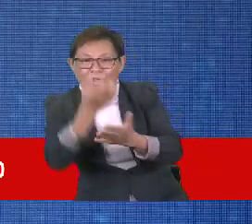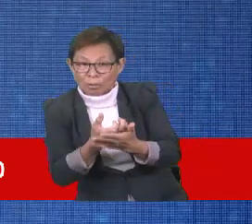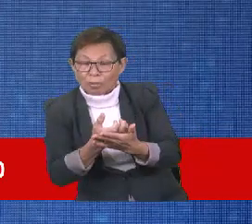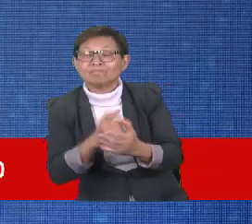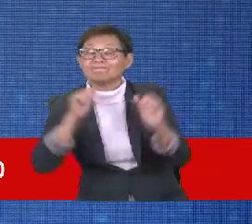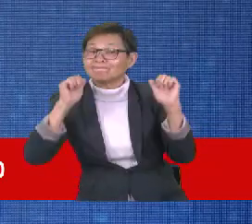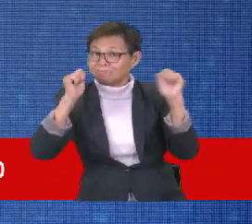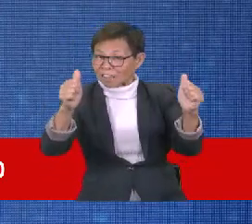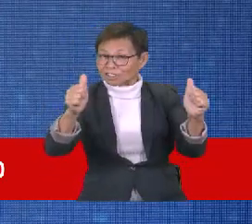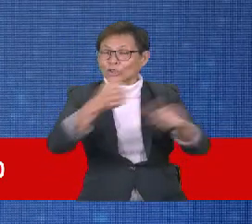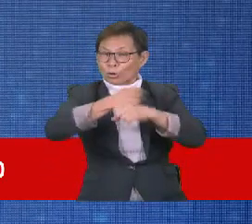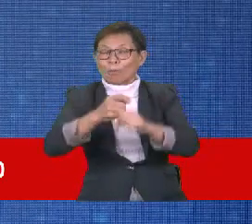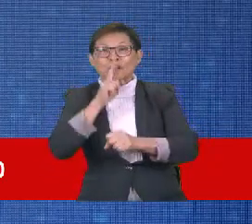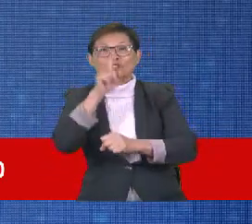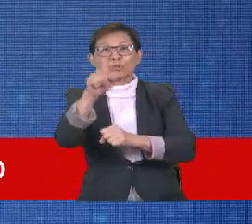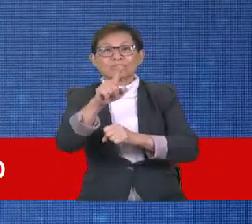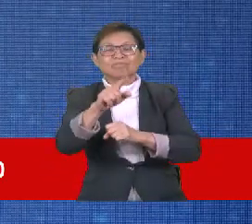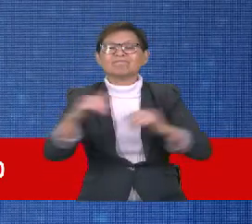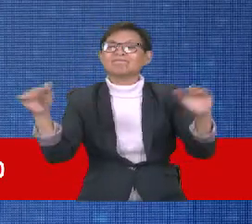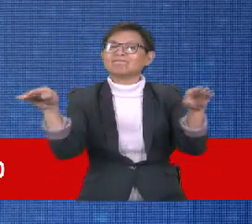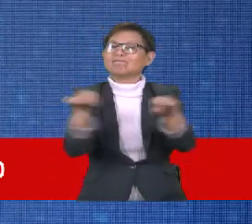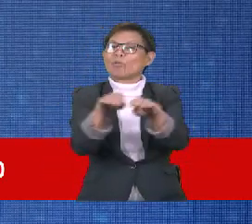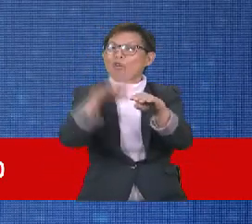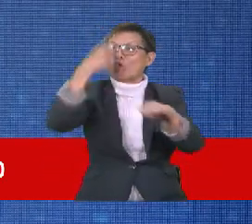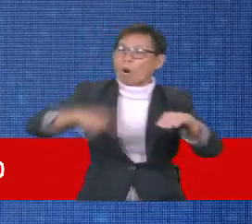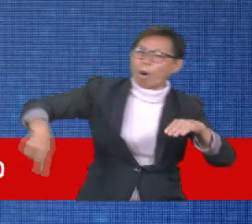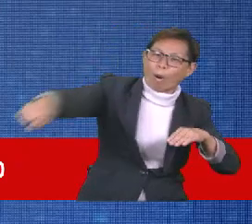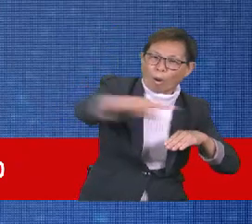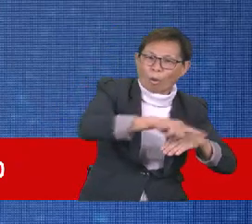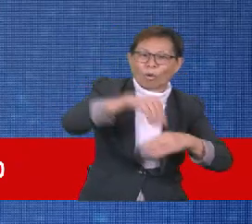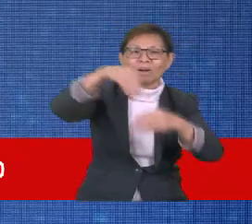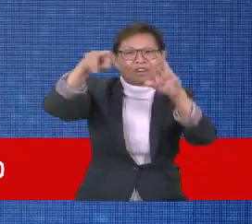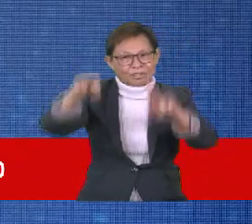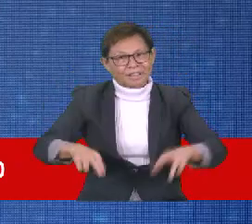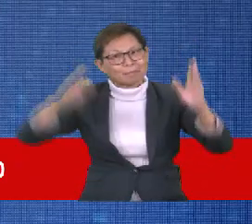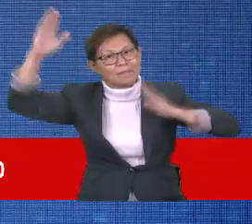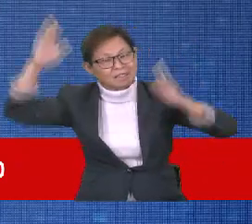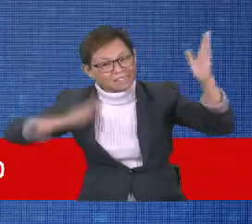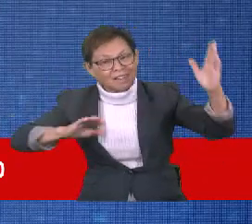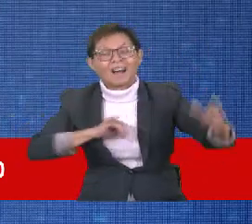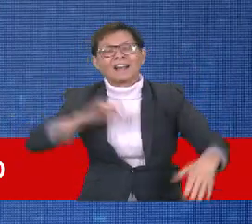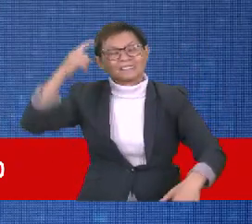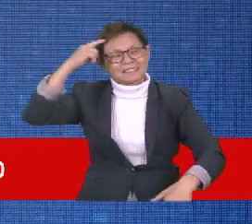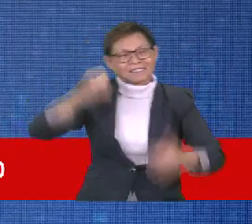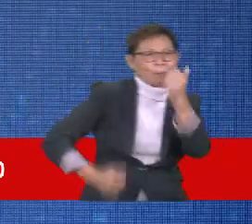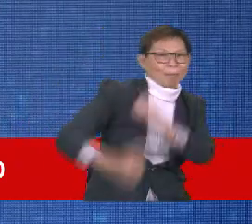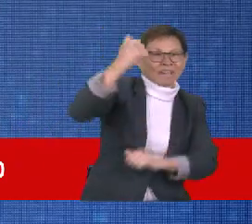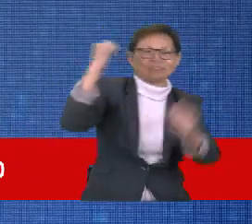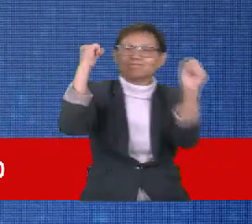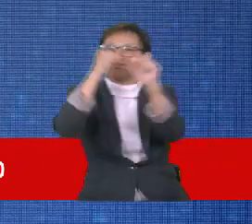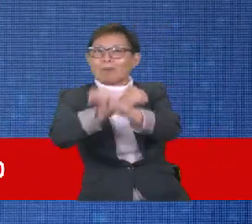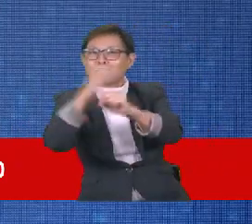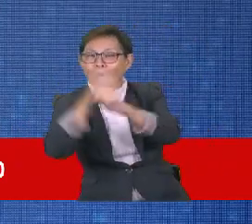to ensure there's justice for all its citizens. And I think that is a major